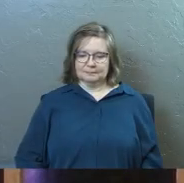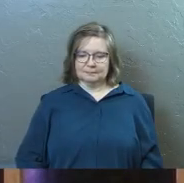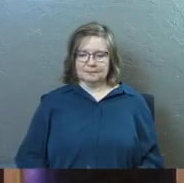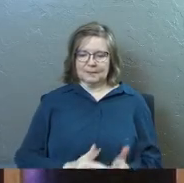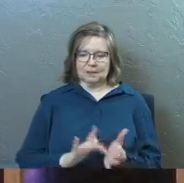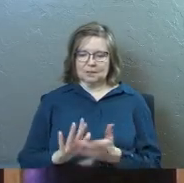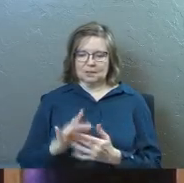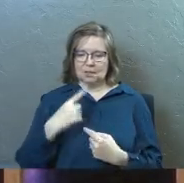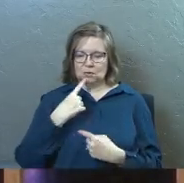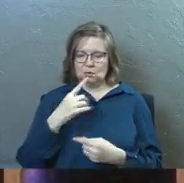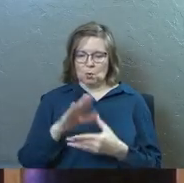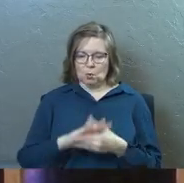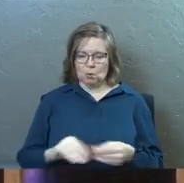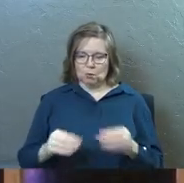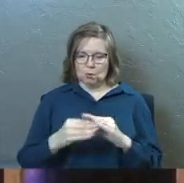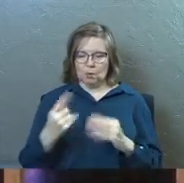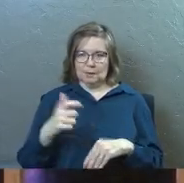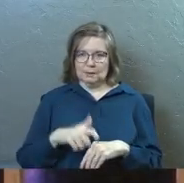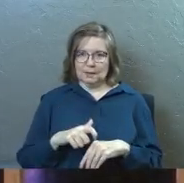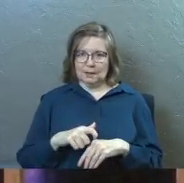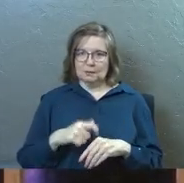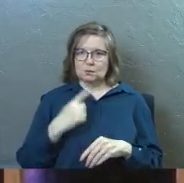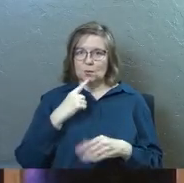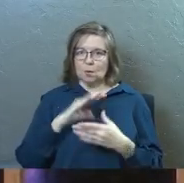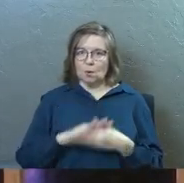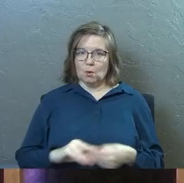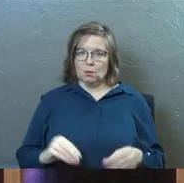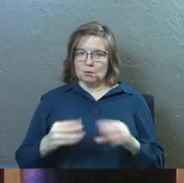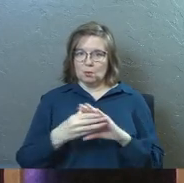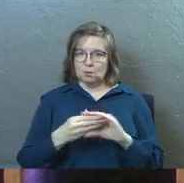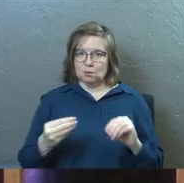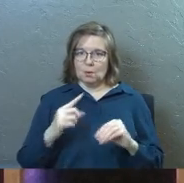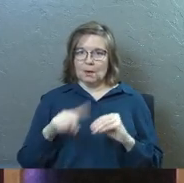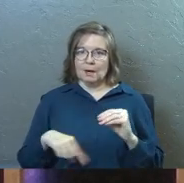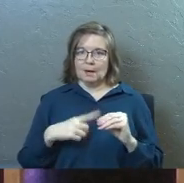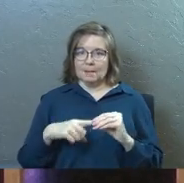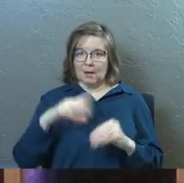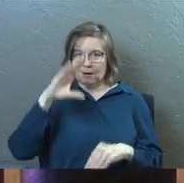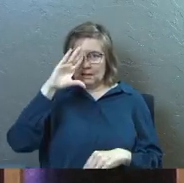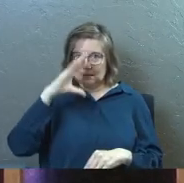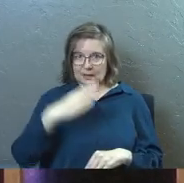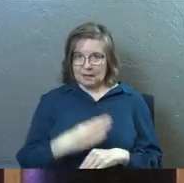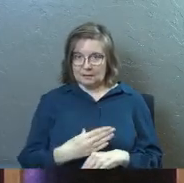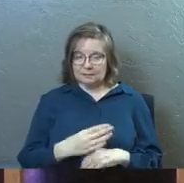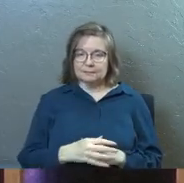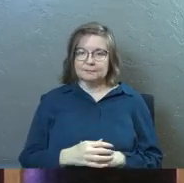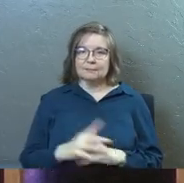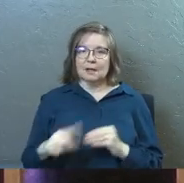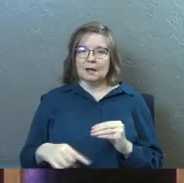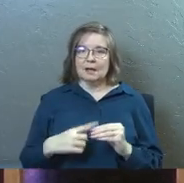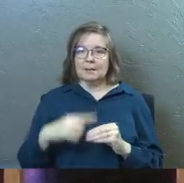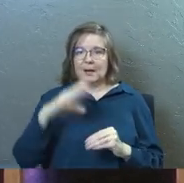Jesus told a story once, told a story about a son,